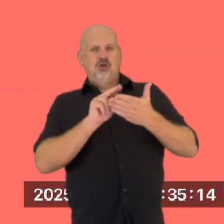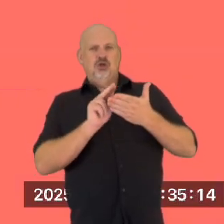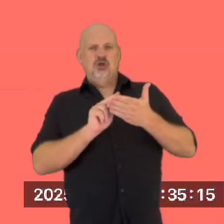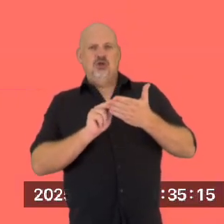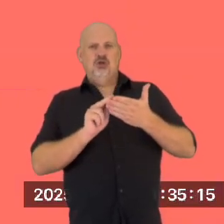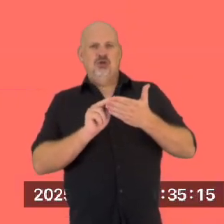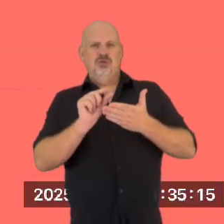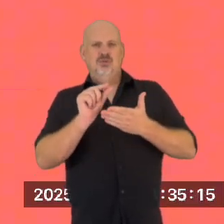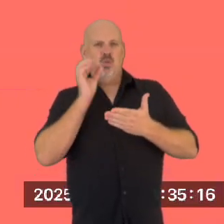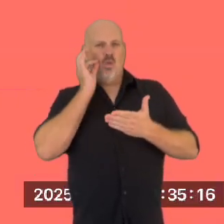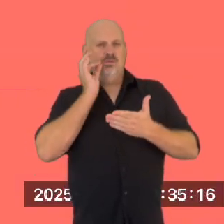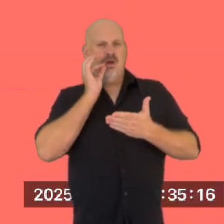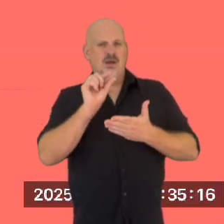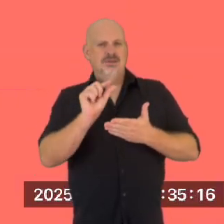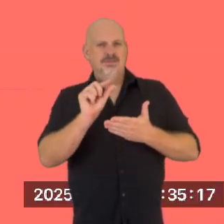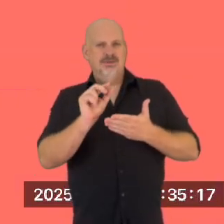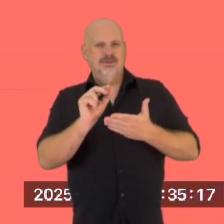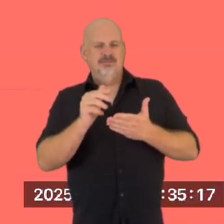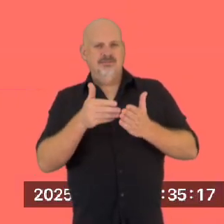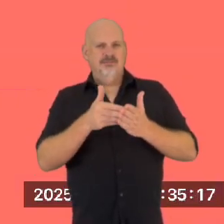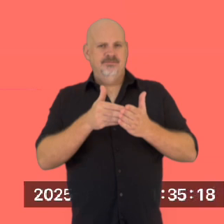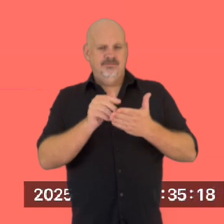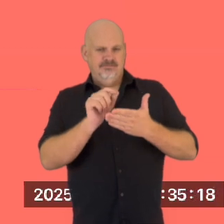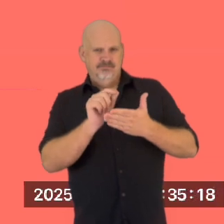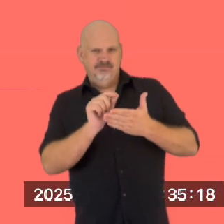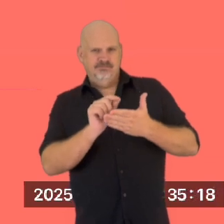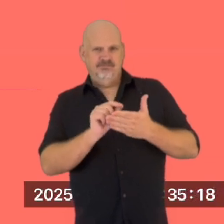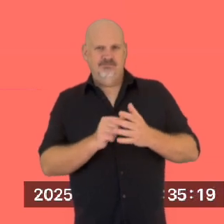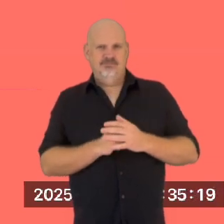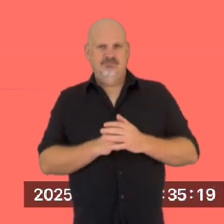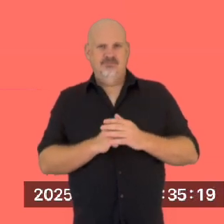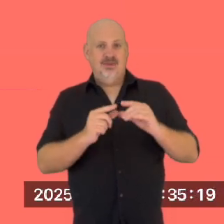Very light wash in here with slightly.